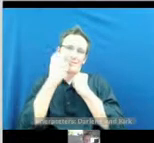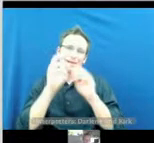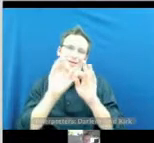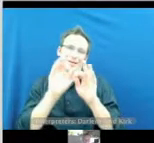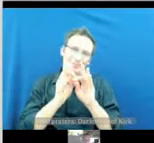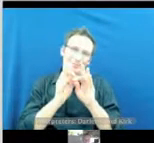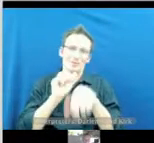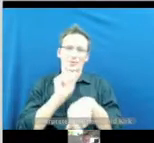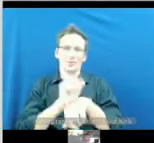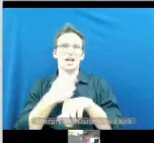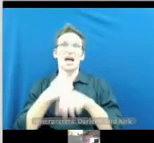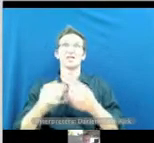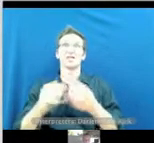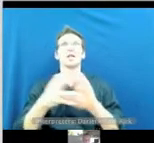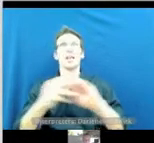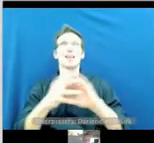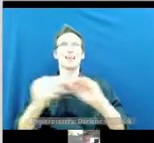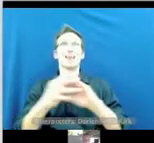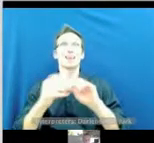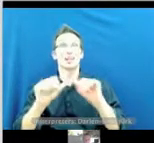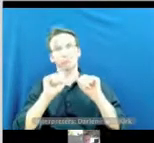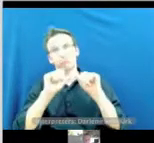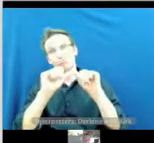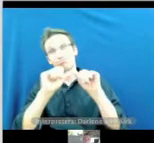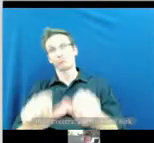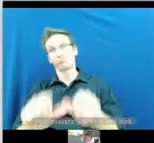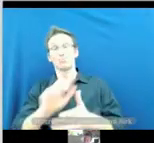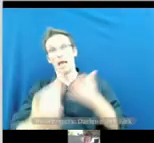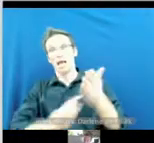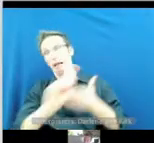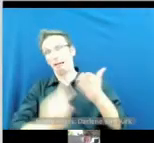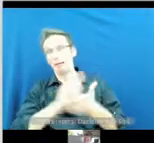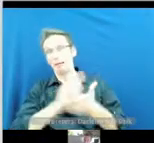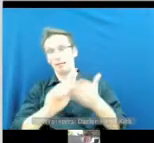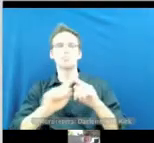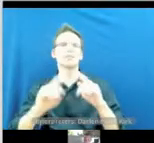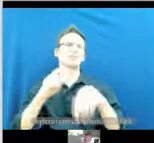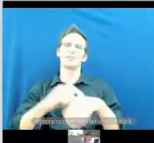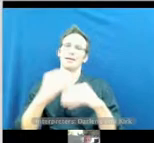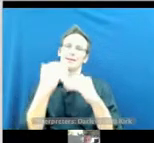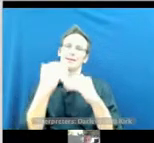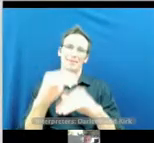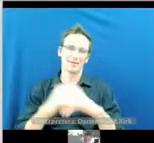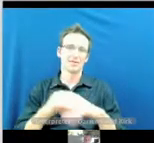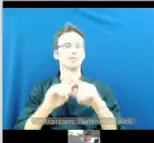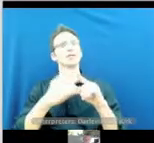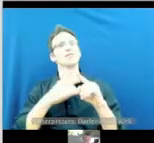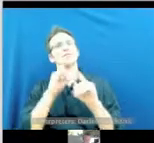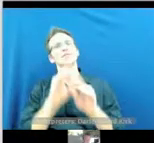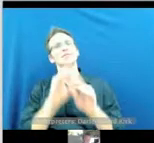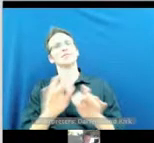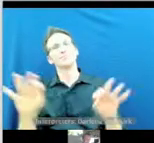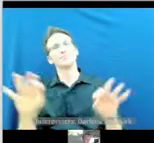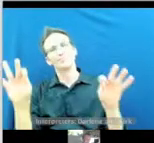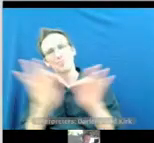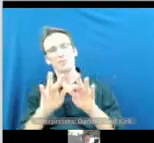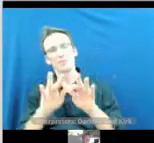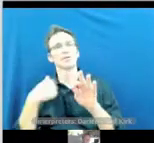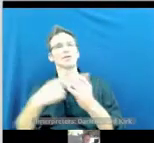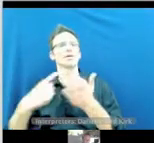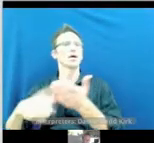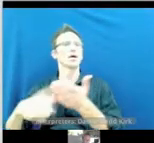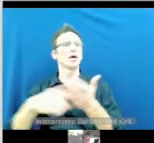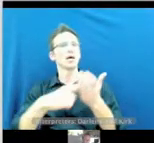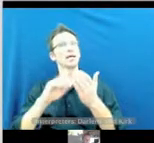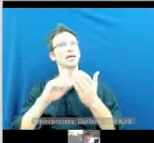though. But I think it's really important, because if we've just gotten you to think a little differently and